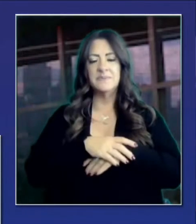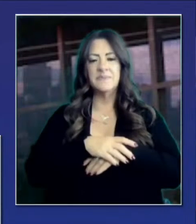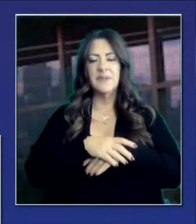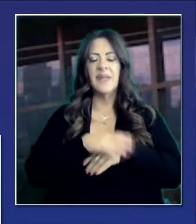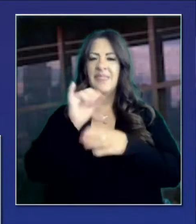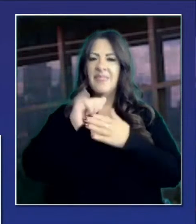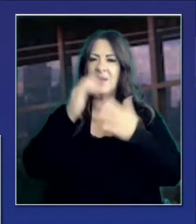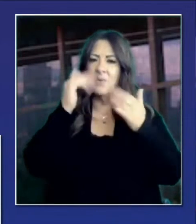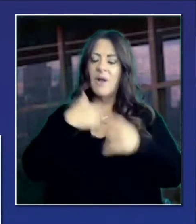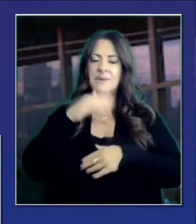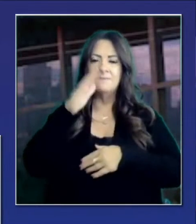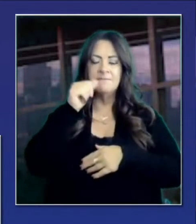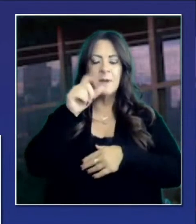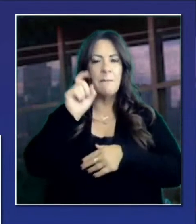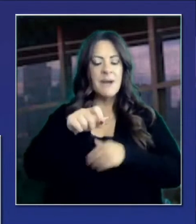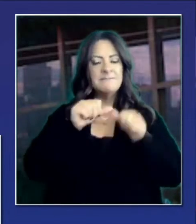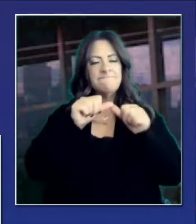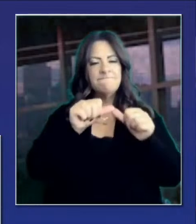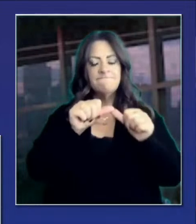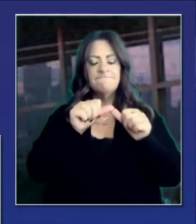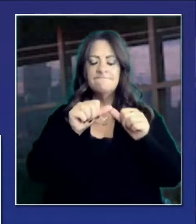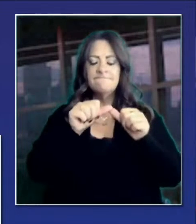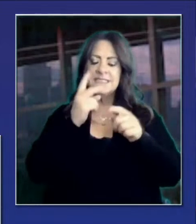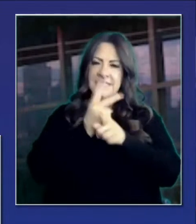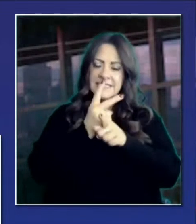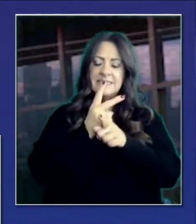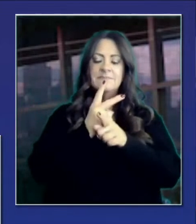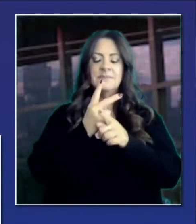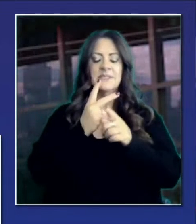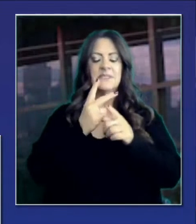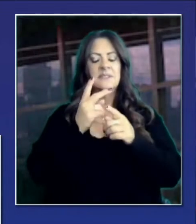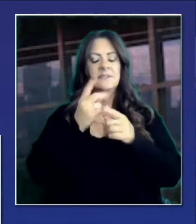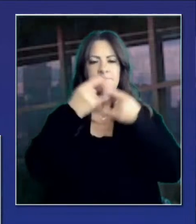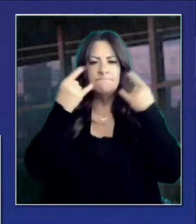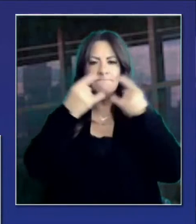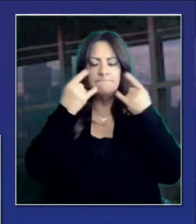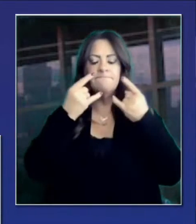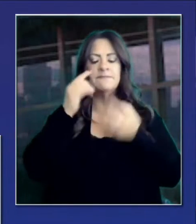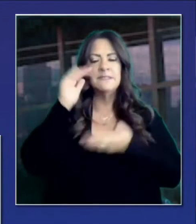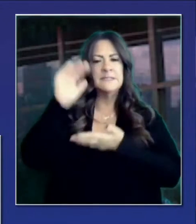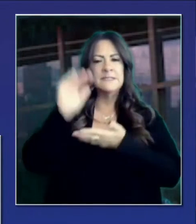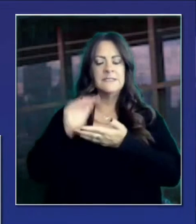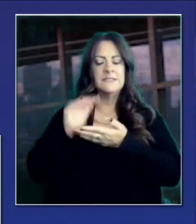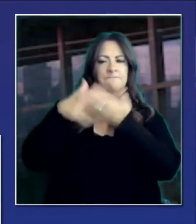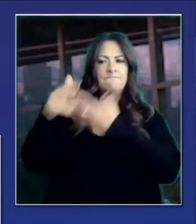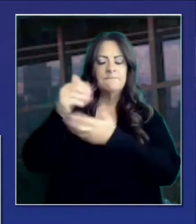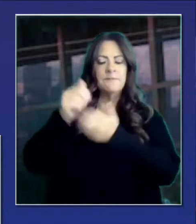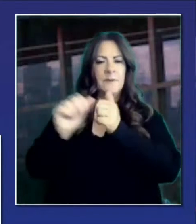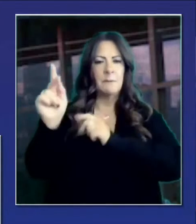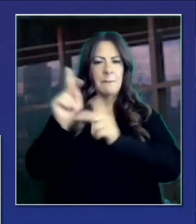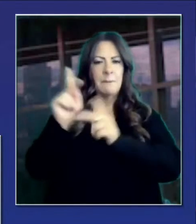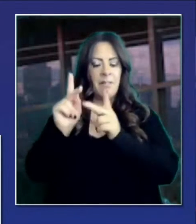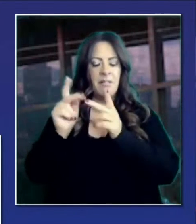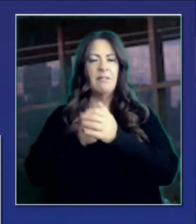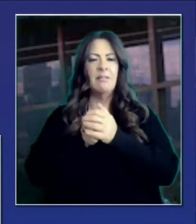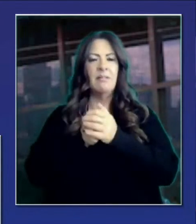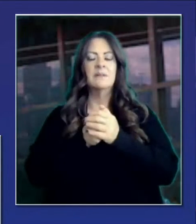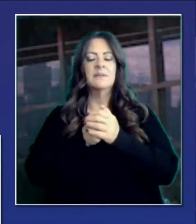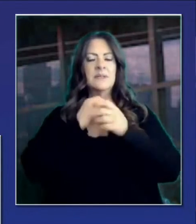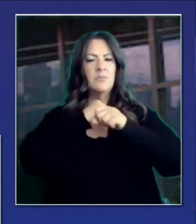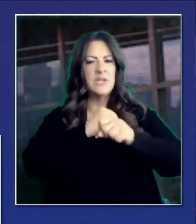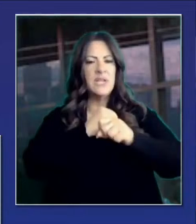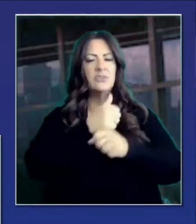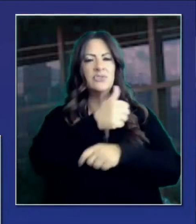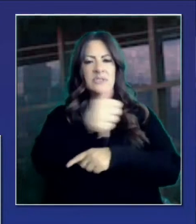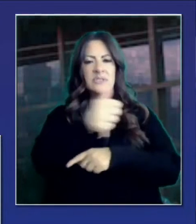our vigilance, avoiding mixing, and continuing to do what we must to protect ourselves and our loved